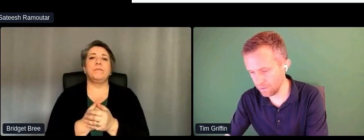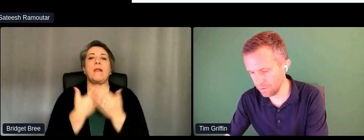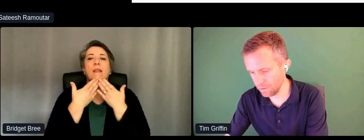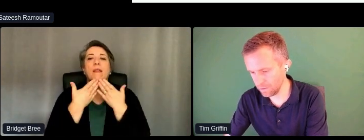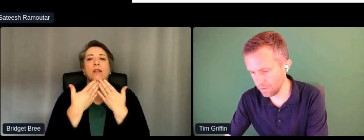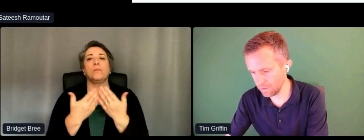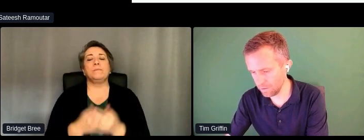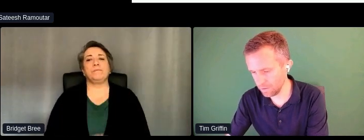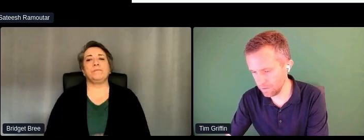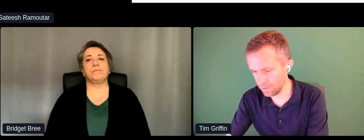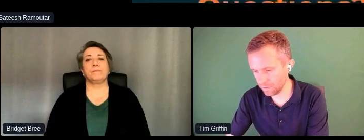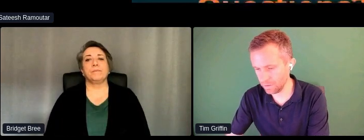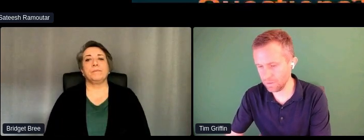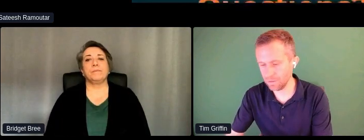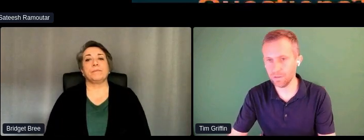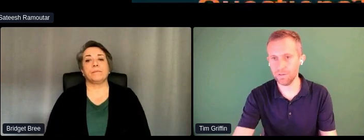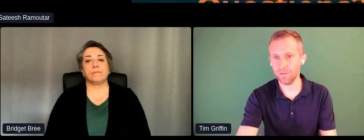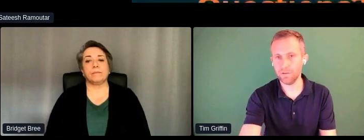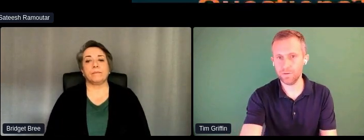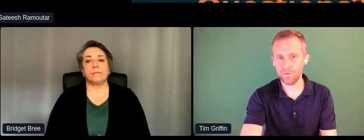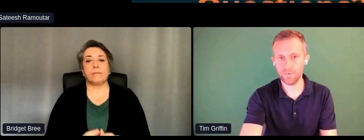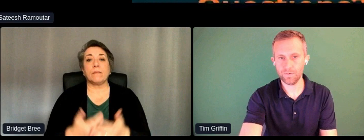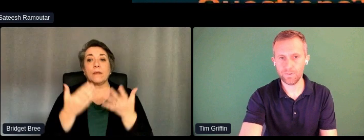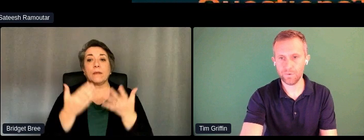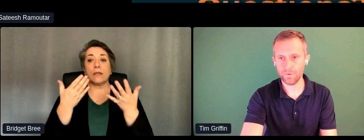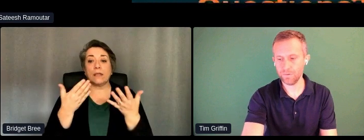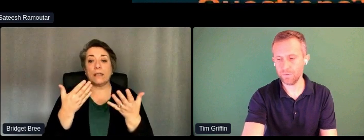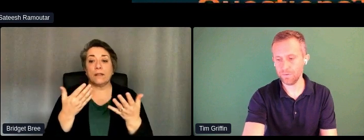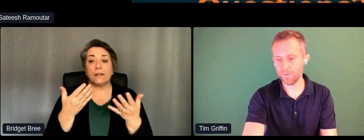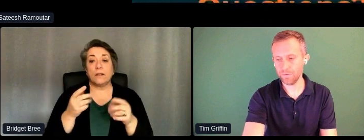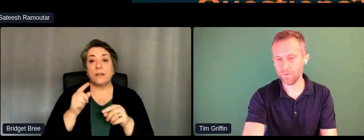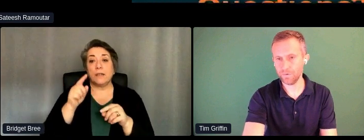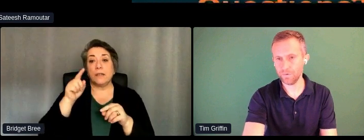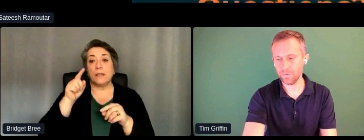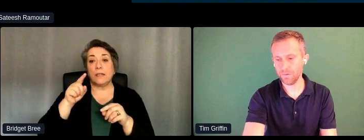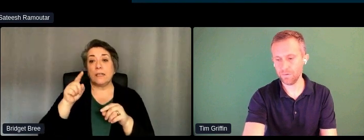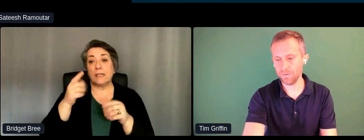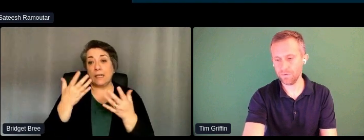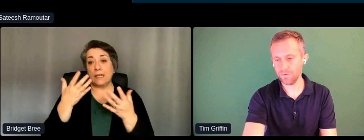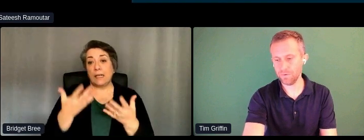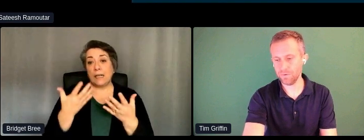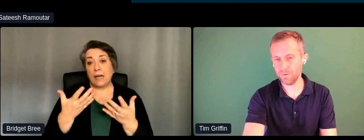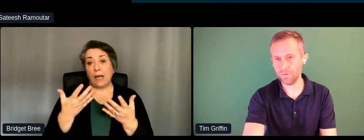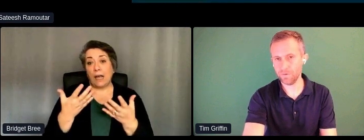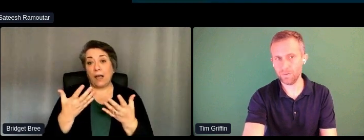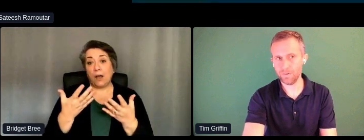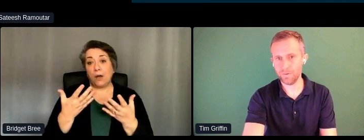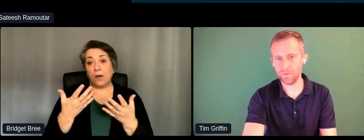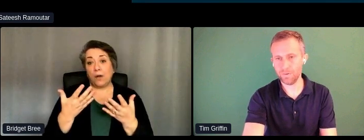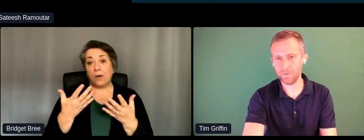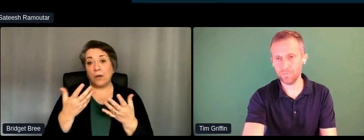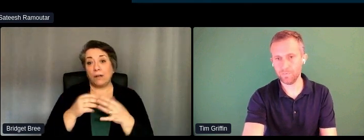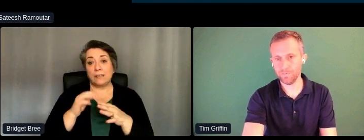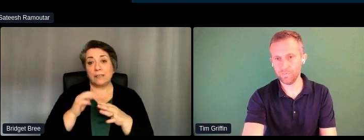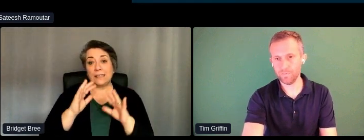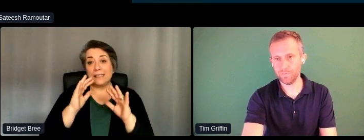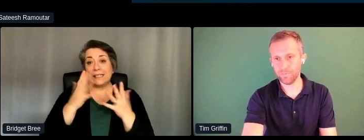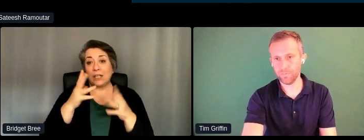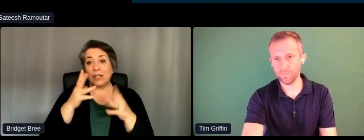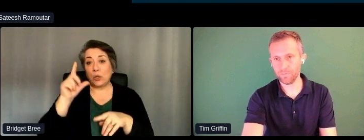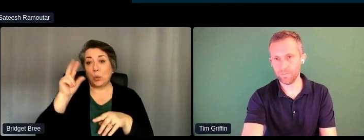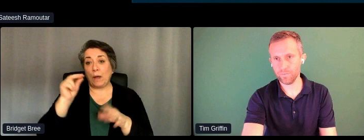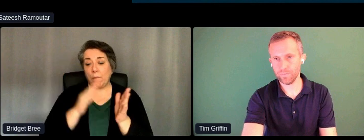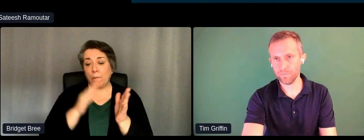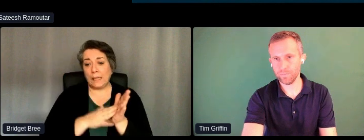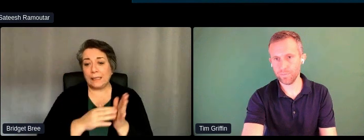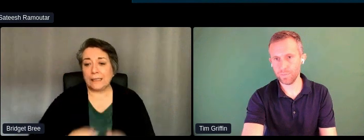much. So we've got now sort of a last sort of 10, 12 minutes or so, a little bit more interactive. We're going to have